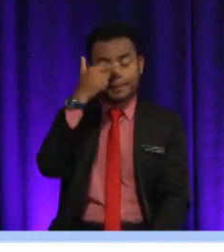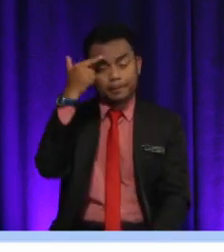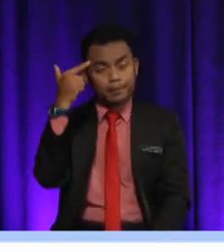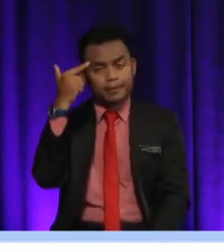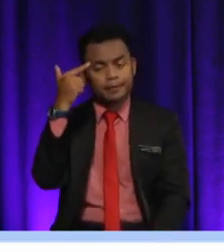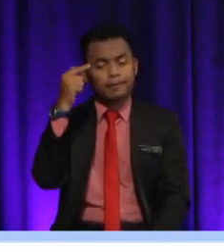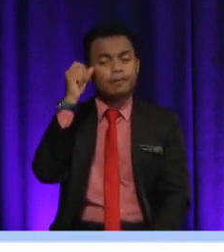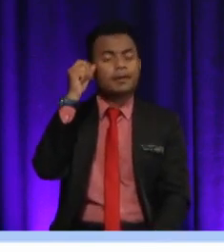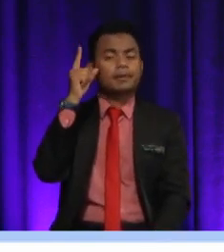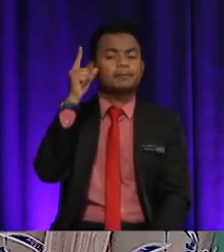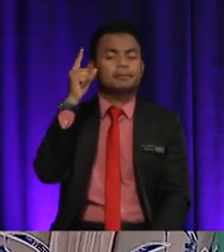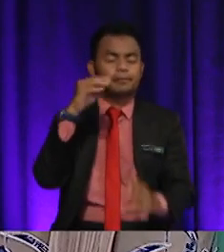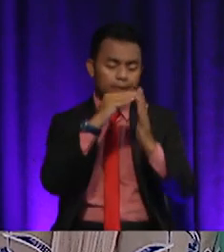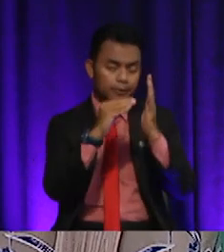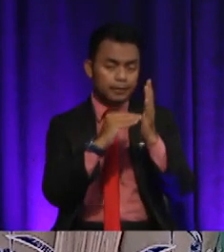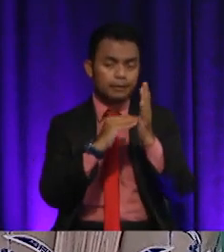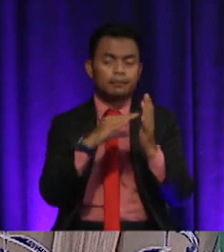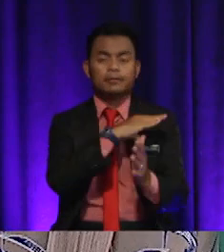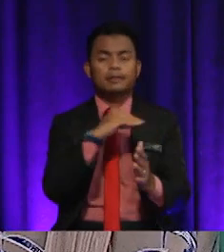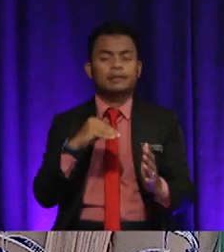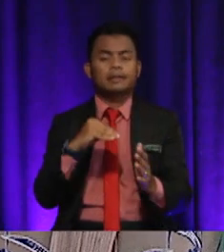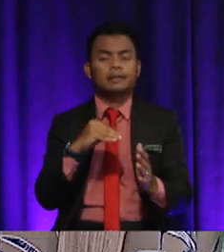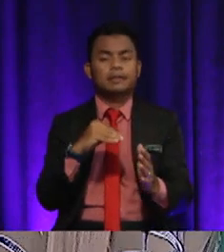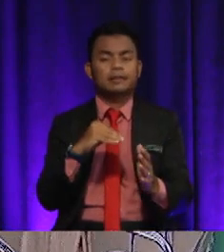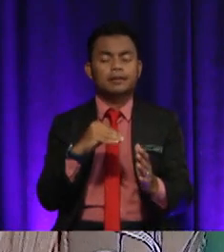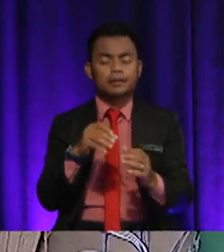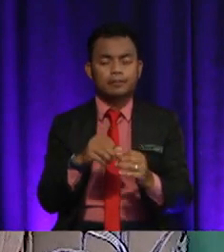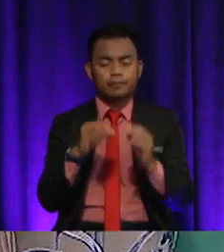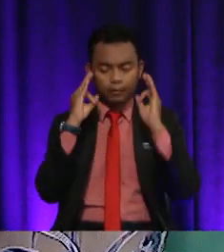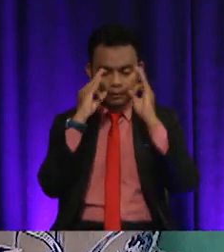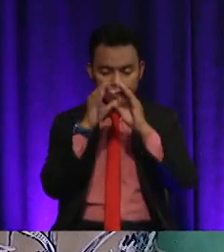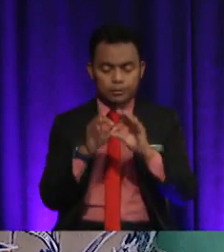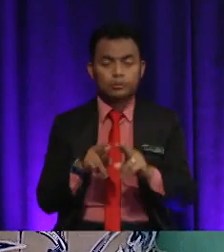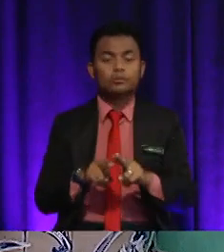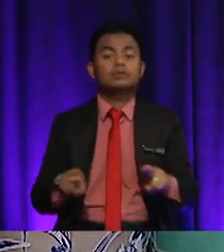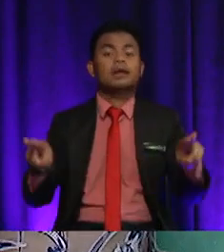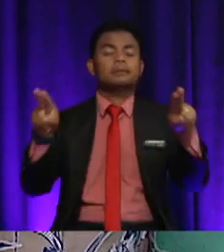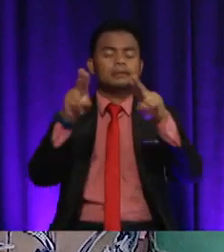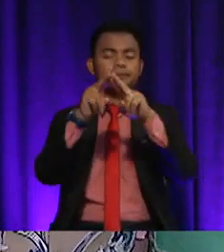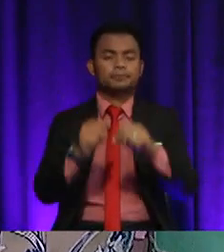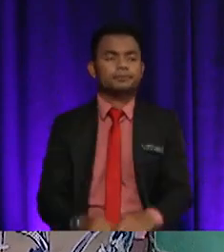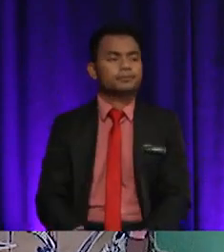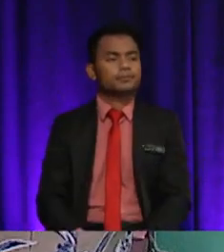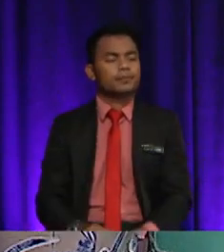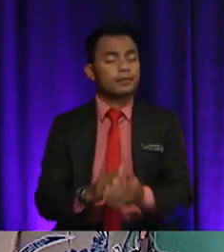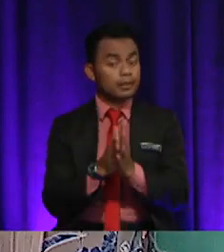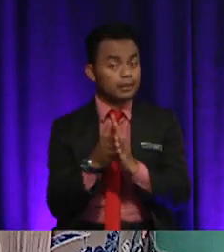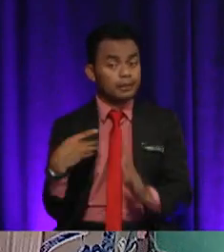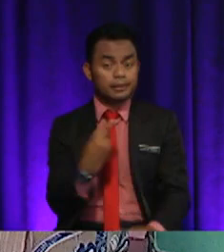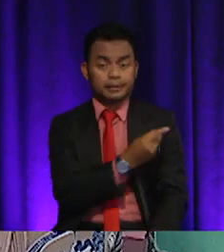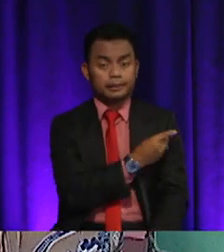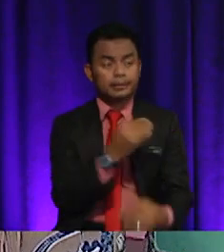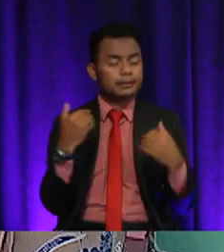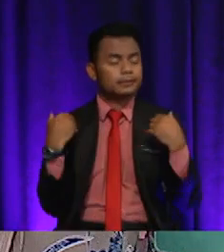idea so that we know what it's talking about. Okay? Okay, so we have this text. Can I